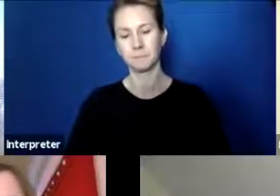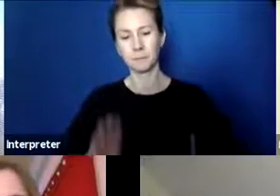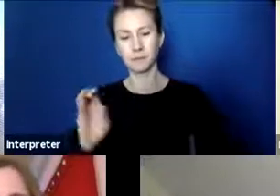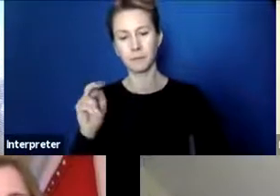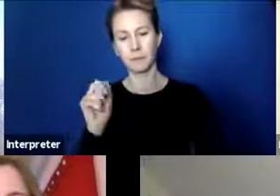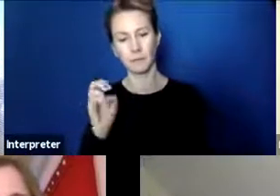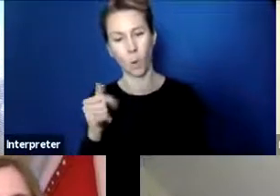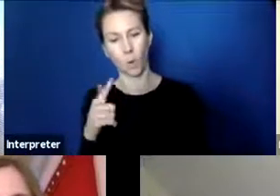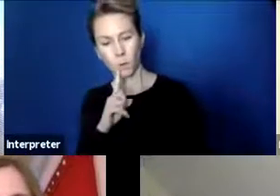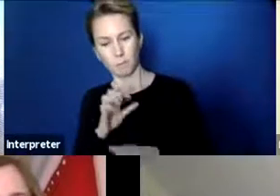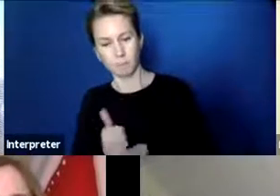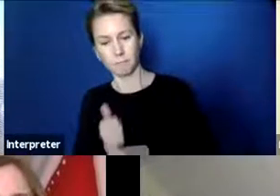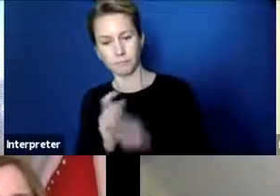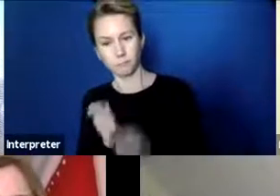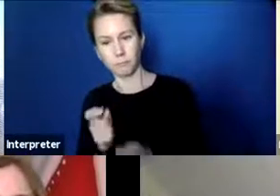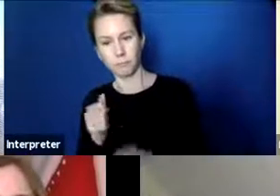Hello.